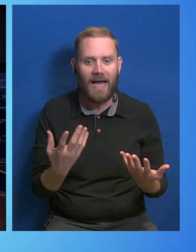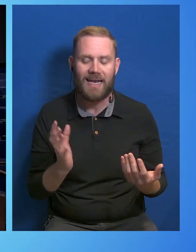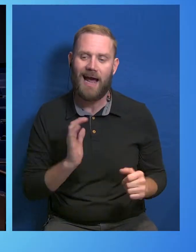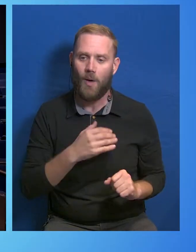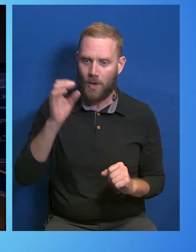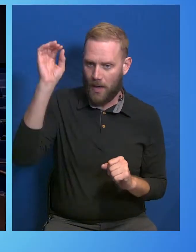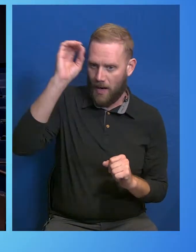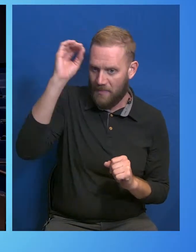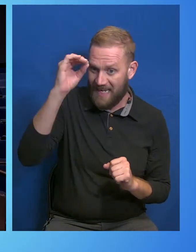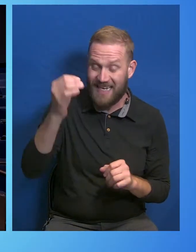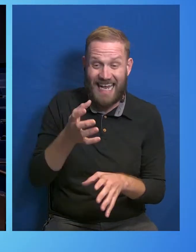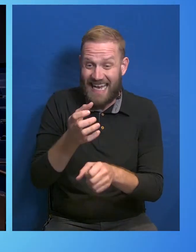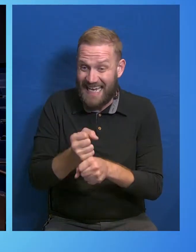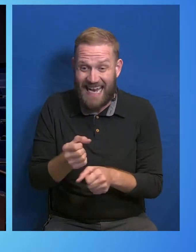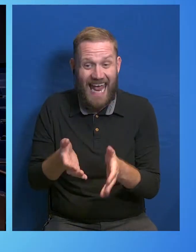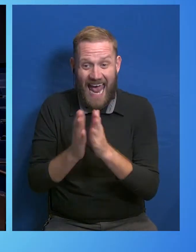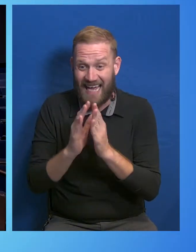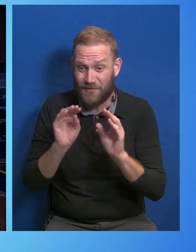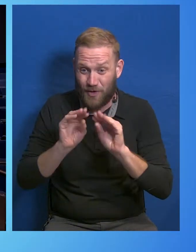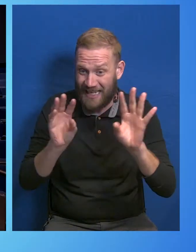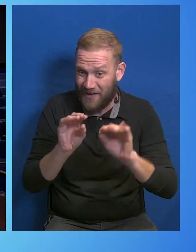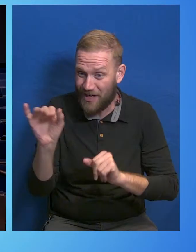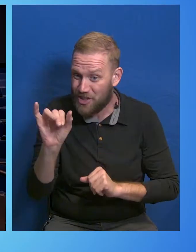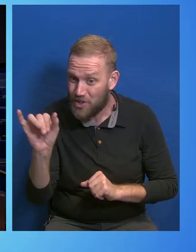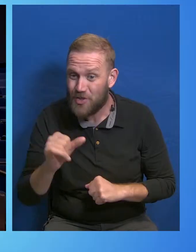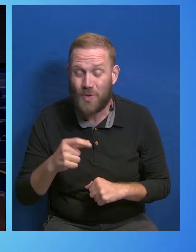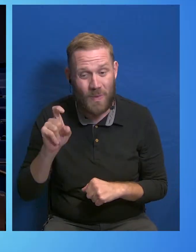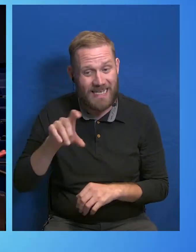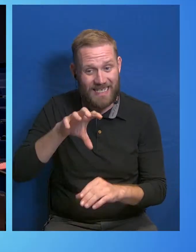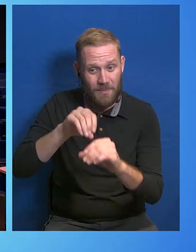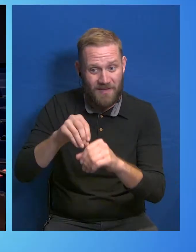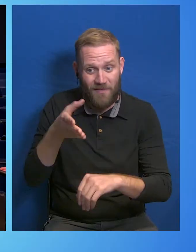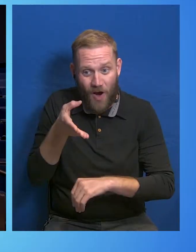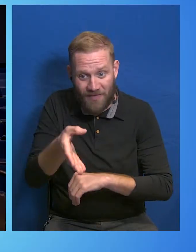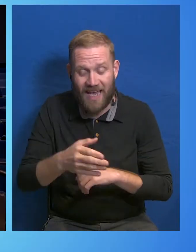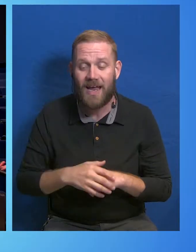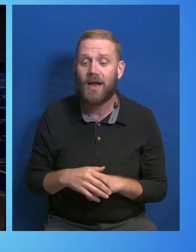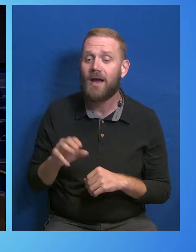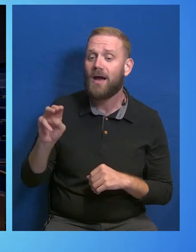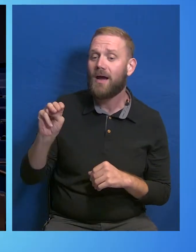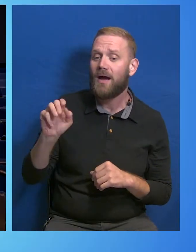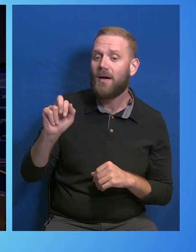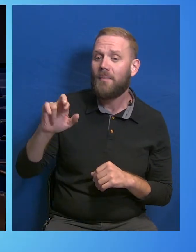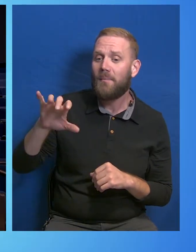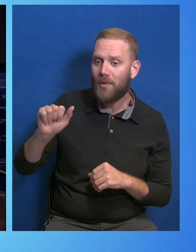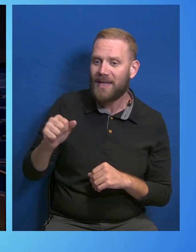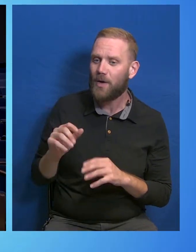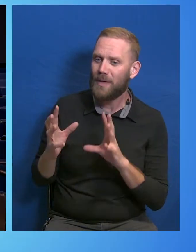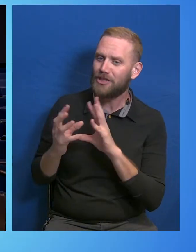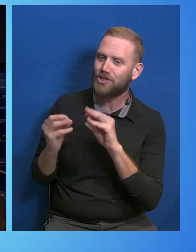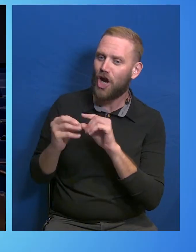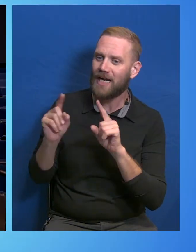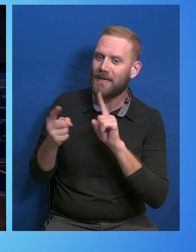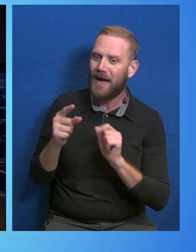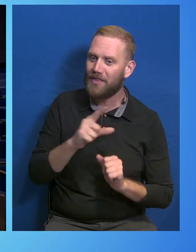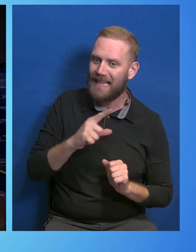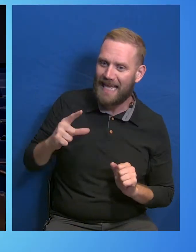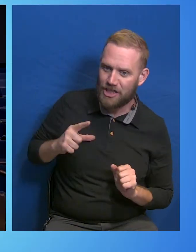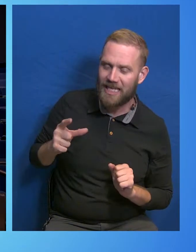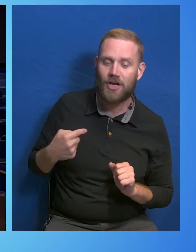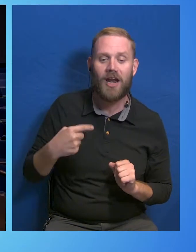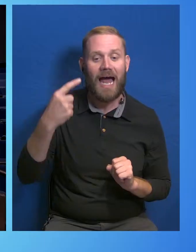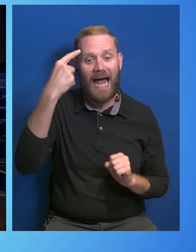get clarification what's going on. I like when Maria was talking, we talked at break about the legislator. I